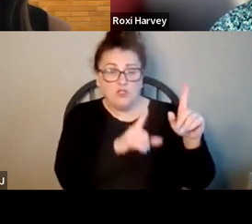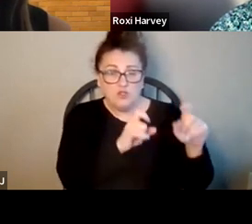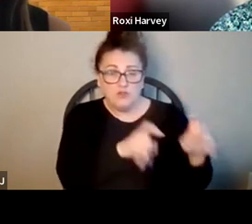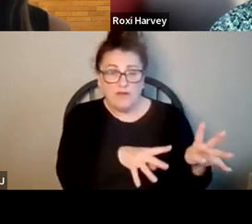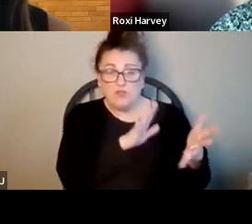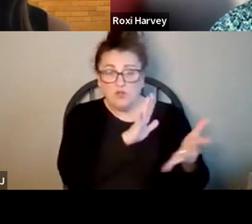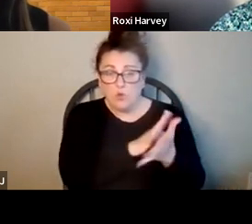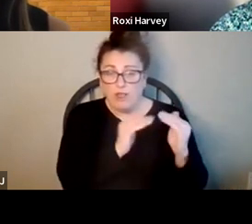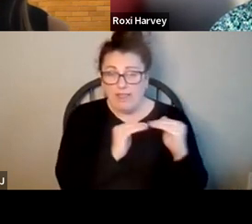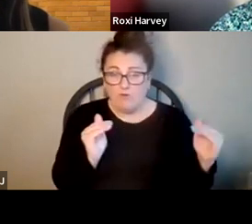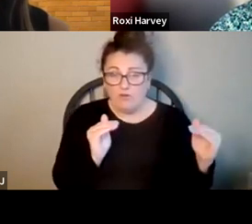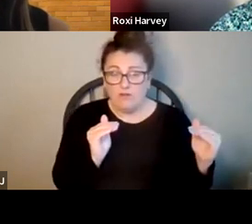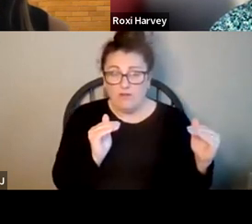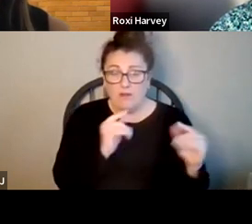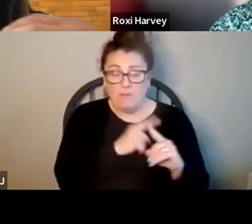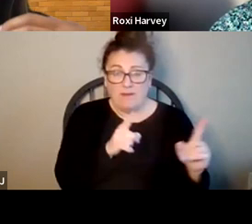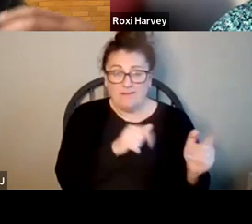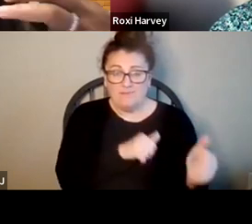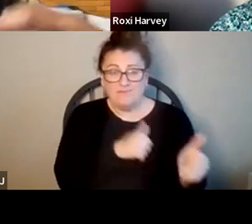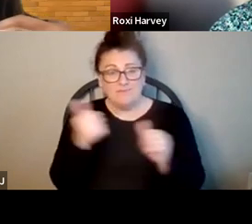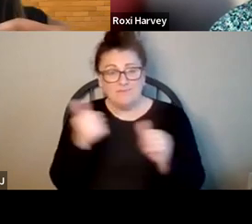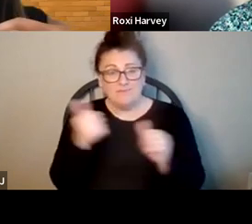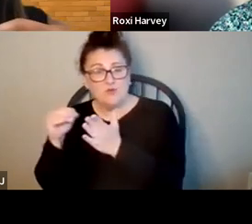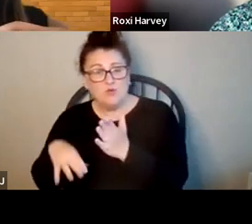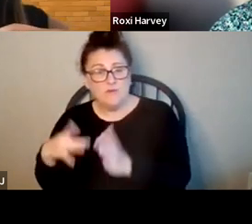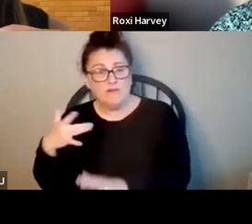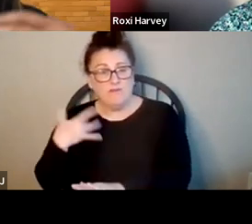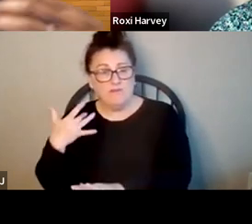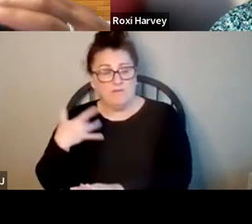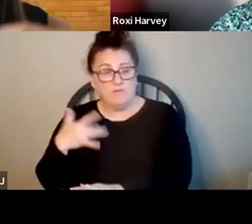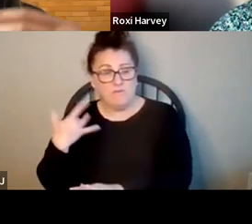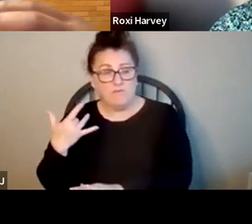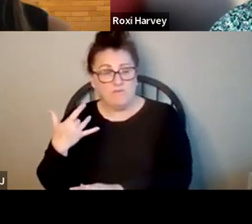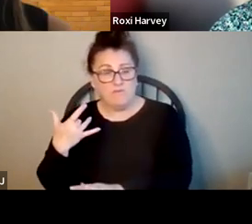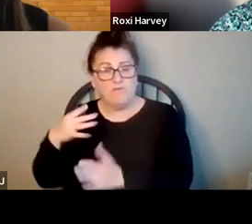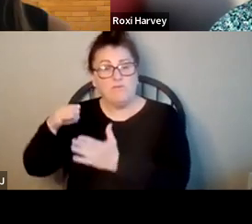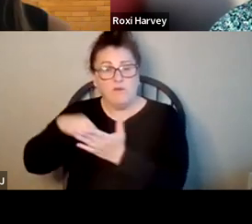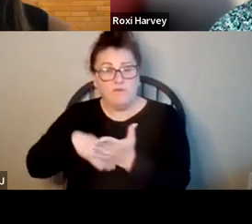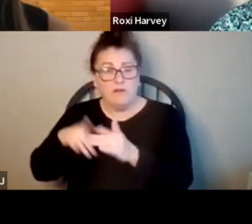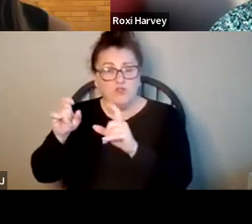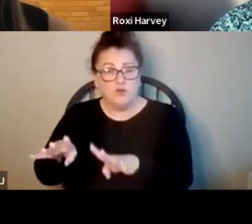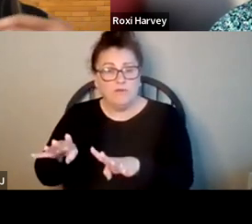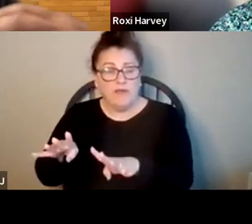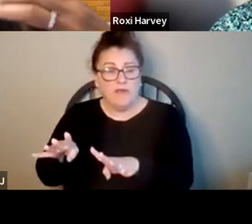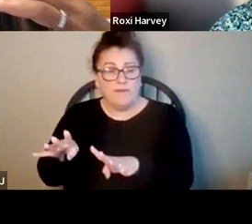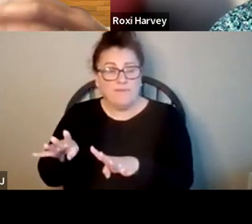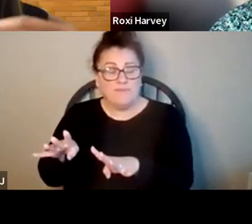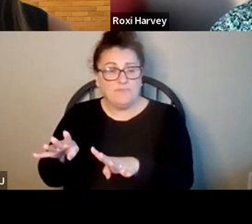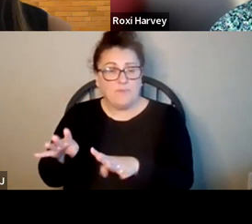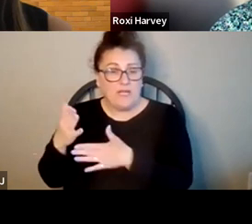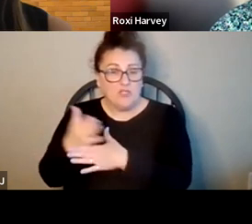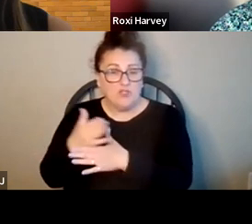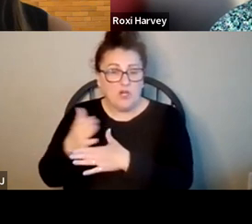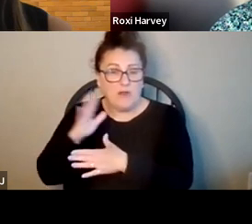school level, and it's another thing for students to feel like they are completing a survey and sharing